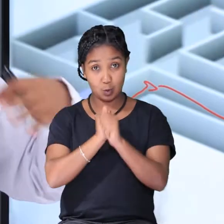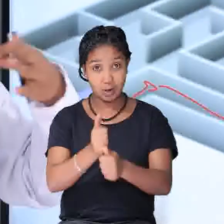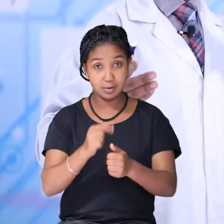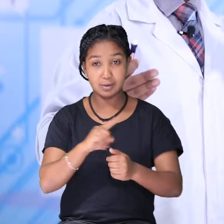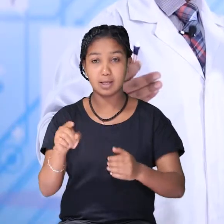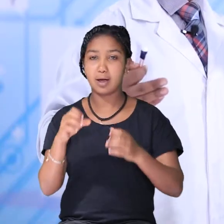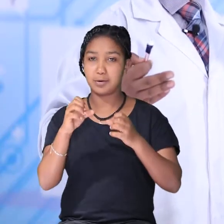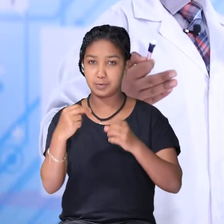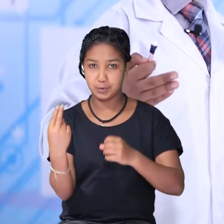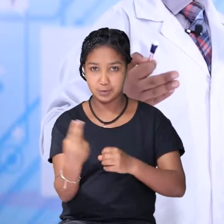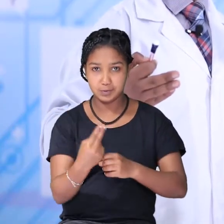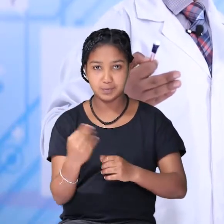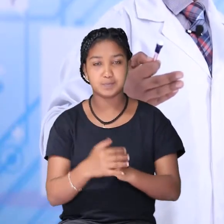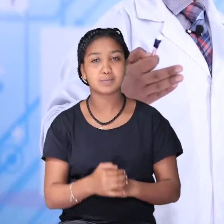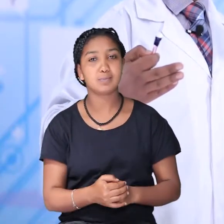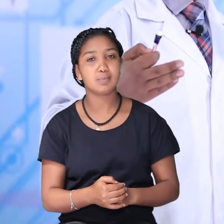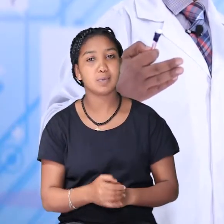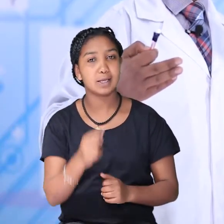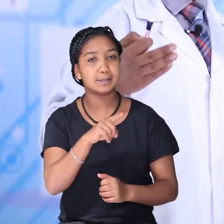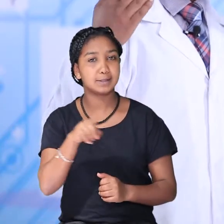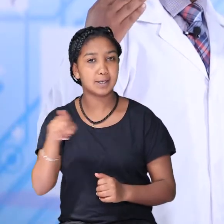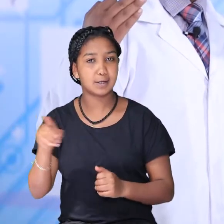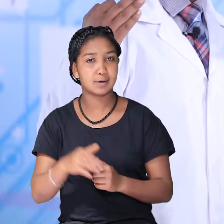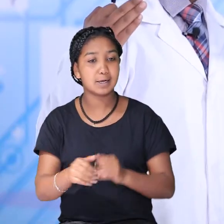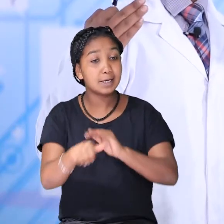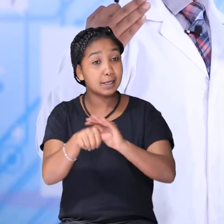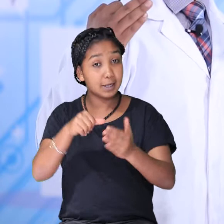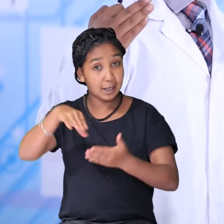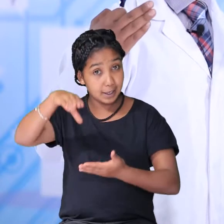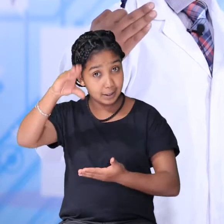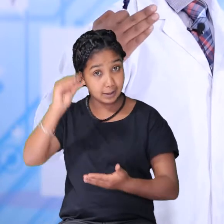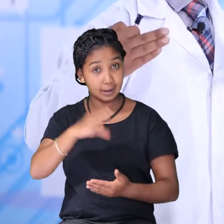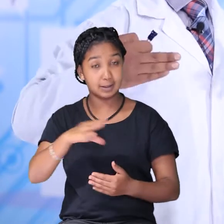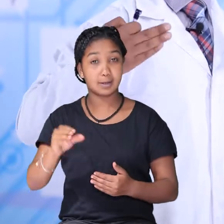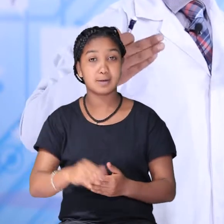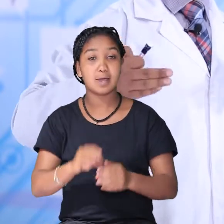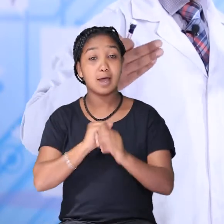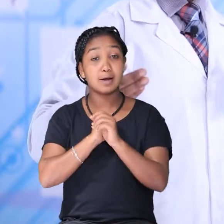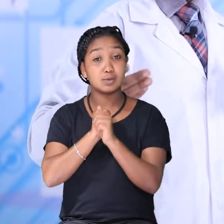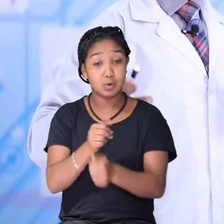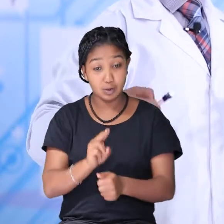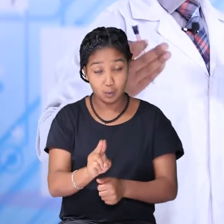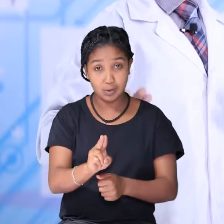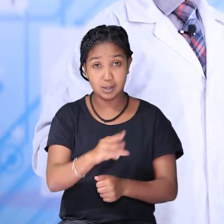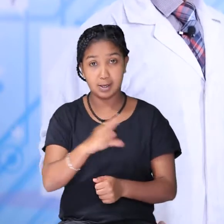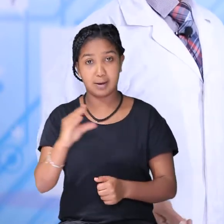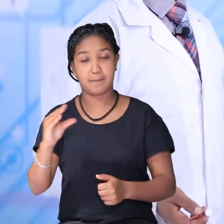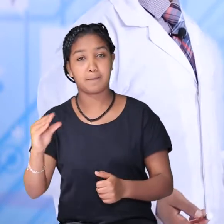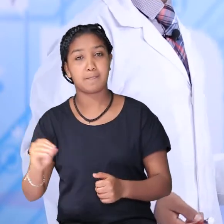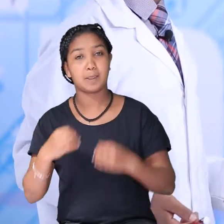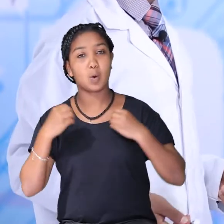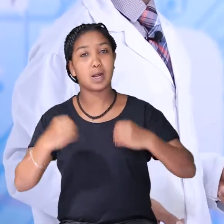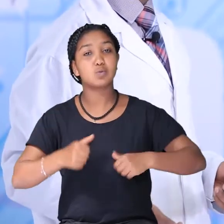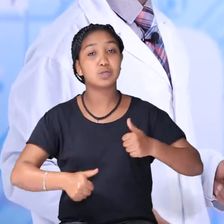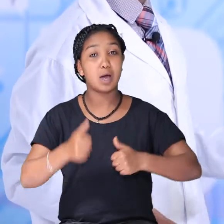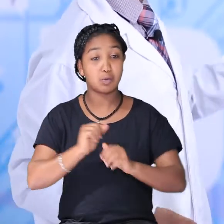can use their hidden learning and respond it quickly, and organisms